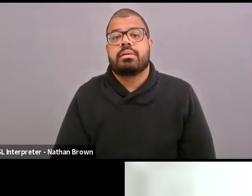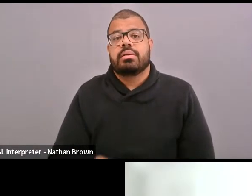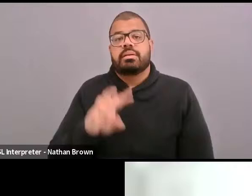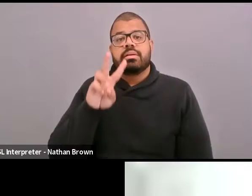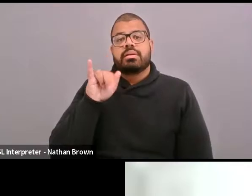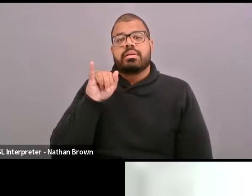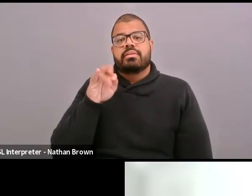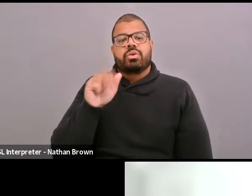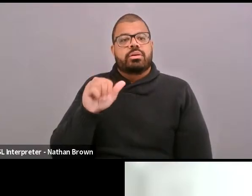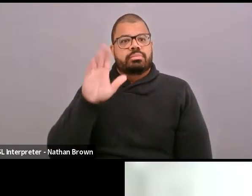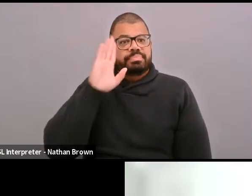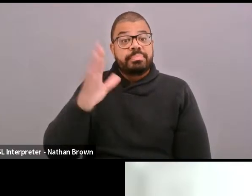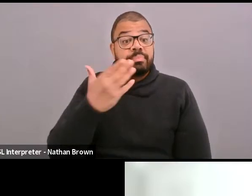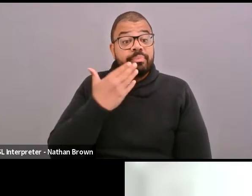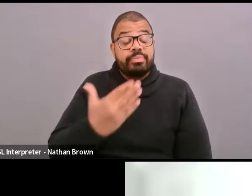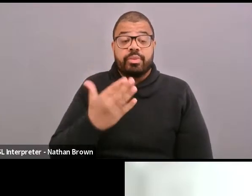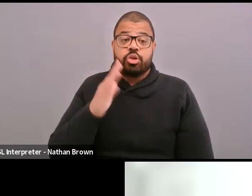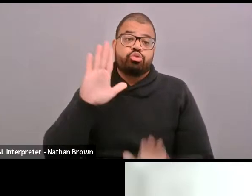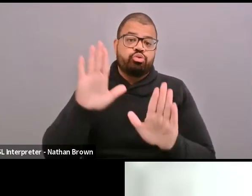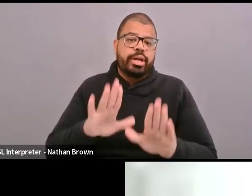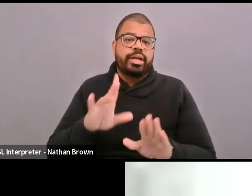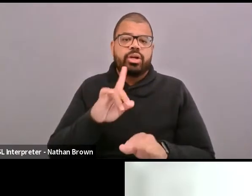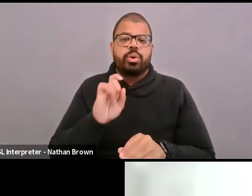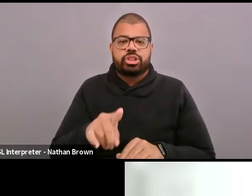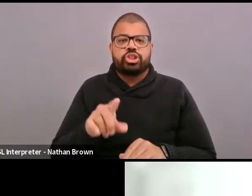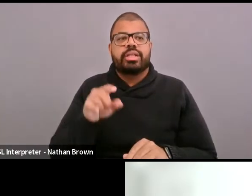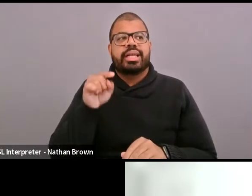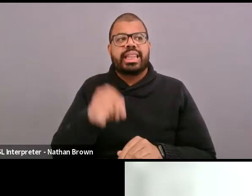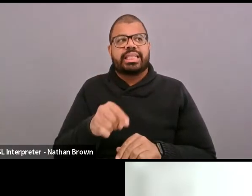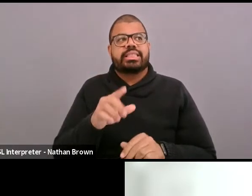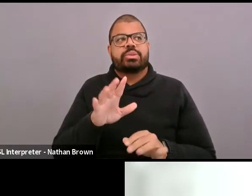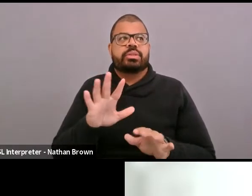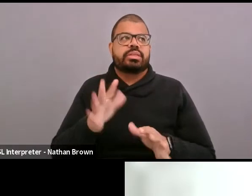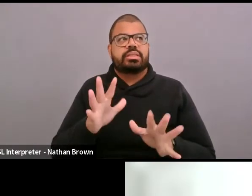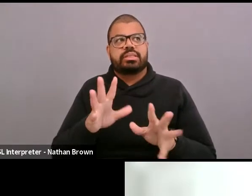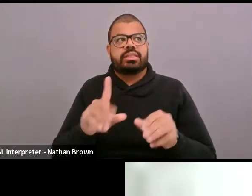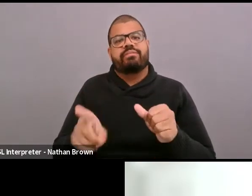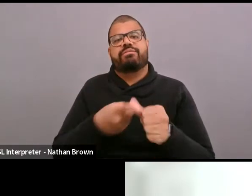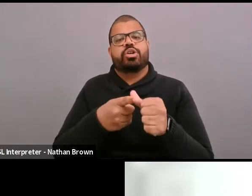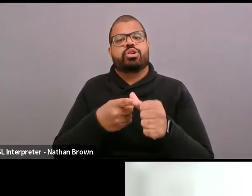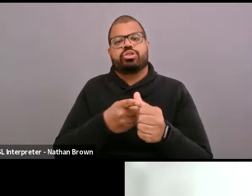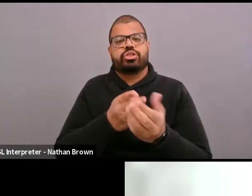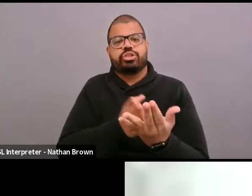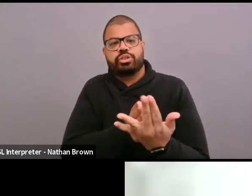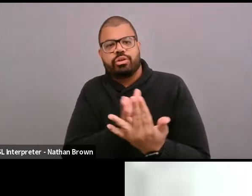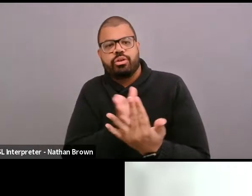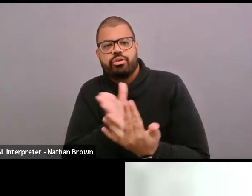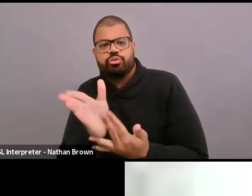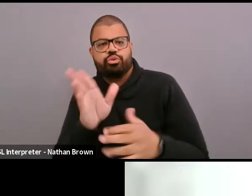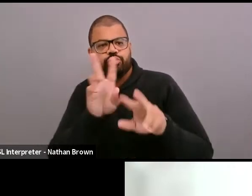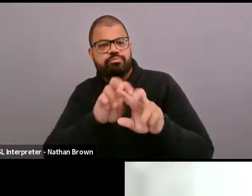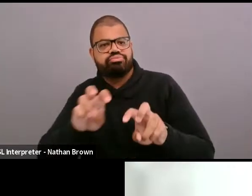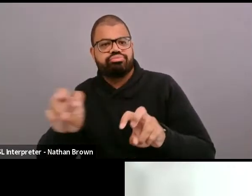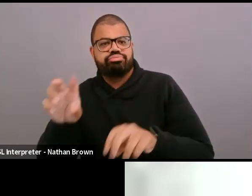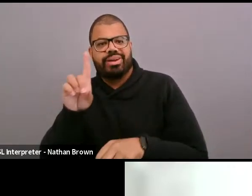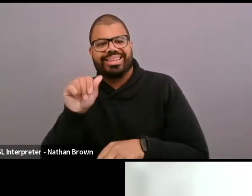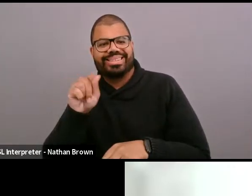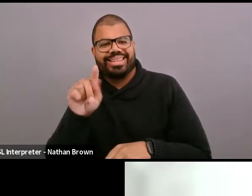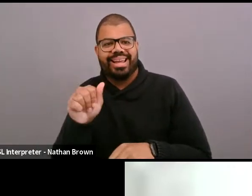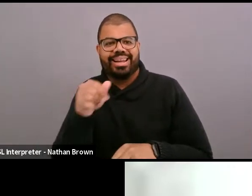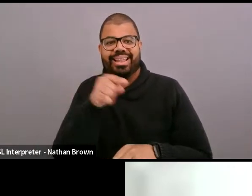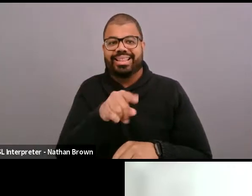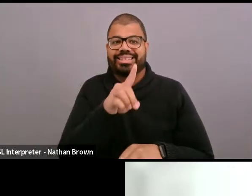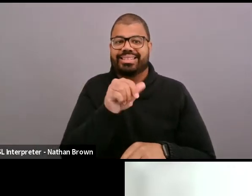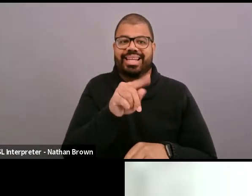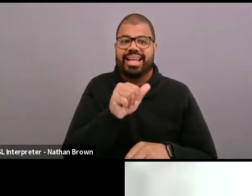all really great questions. This was sort of a first pass, first look at the data. This kind of data had not been